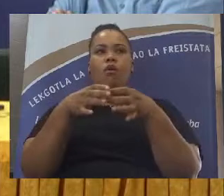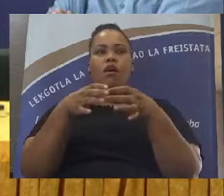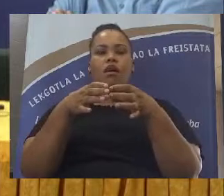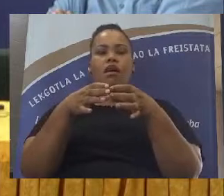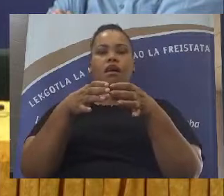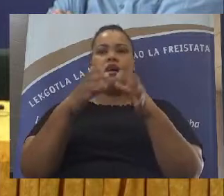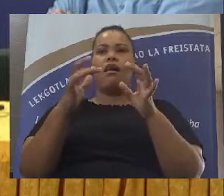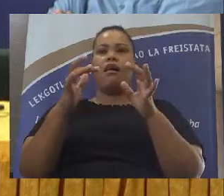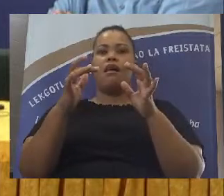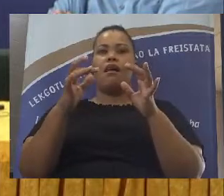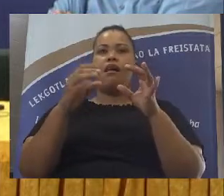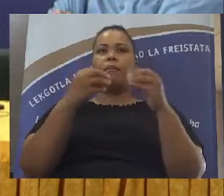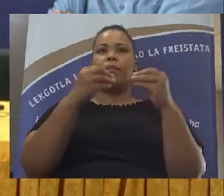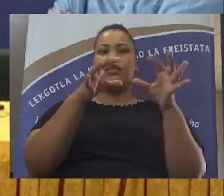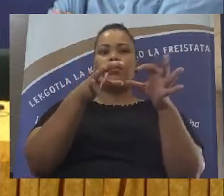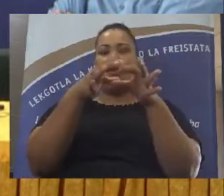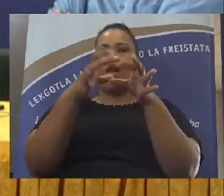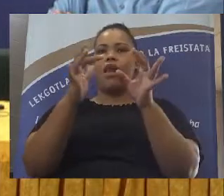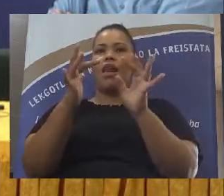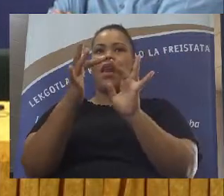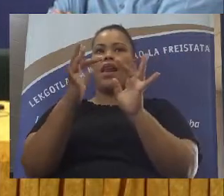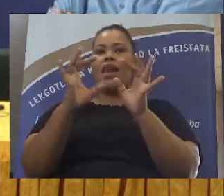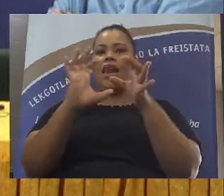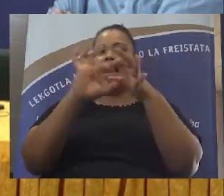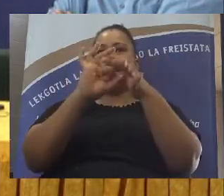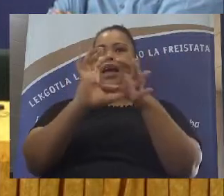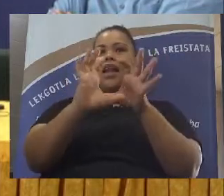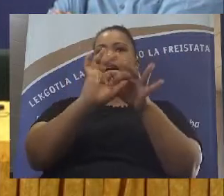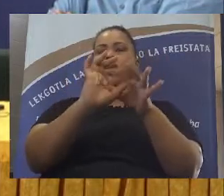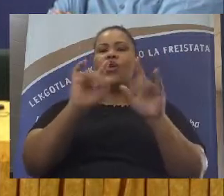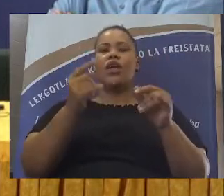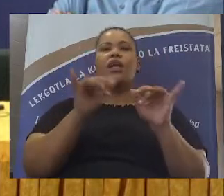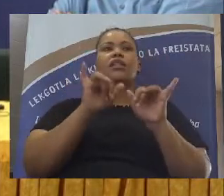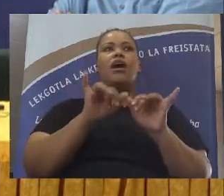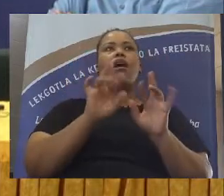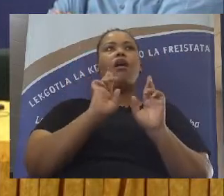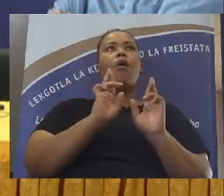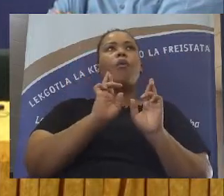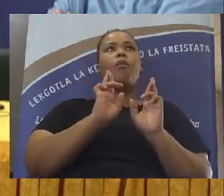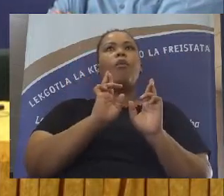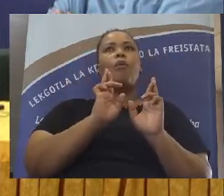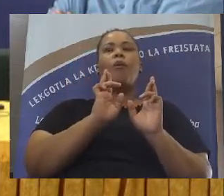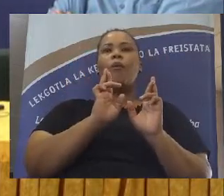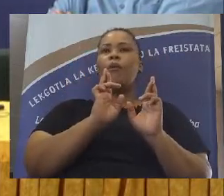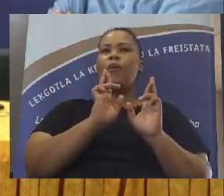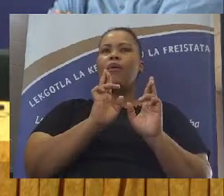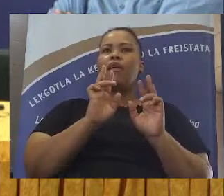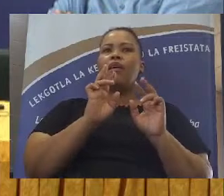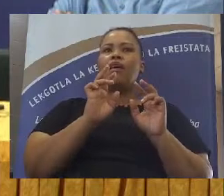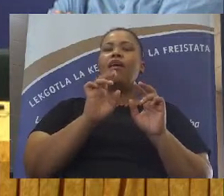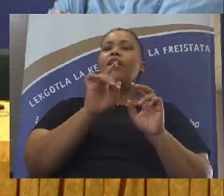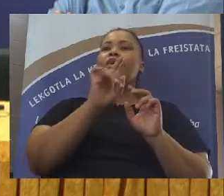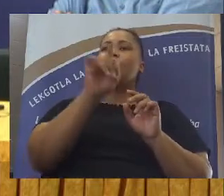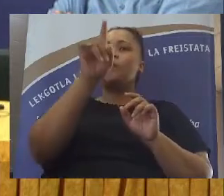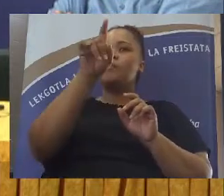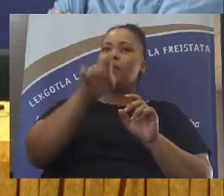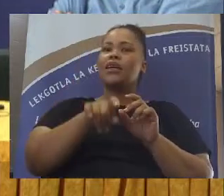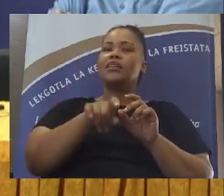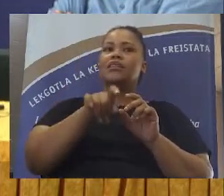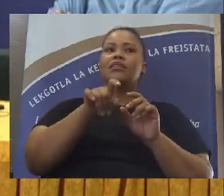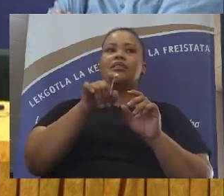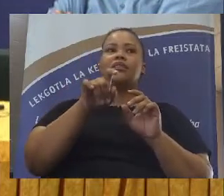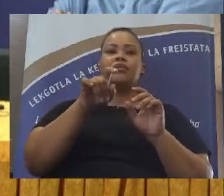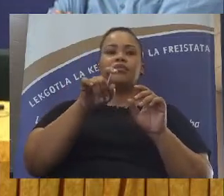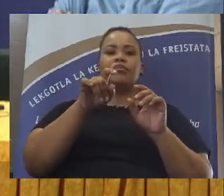you can't just forever sit and hope for a contract to fill potholes, but that you become part of the bigger